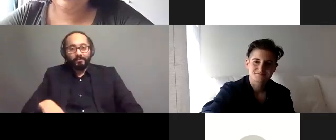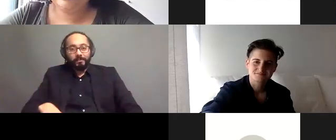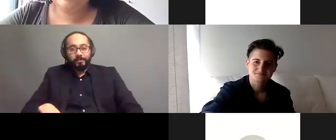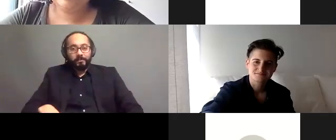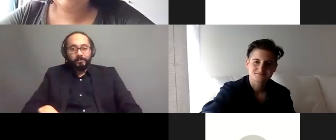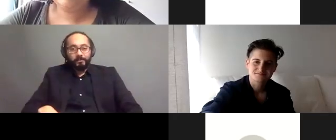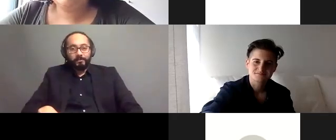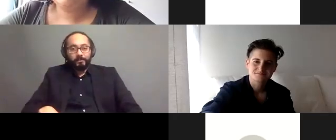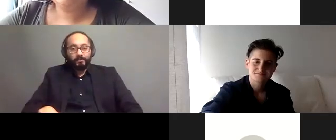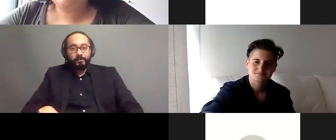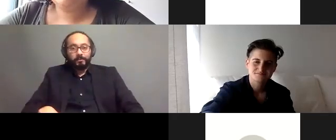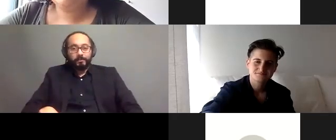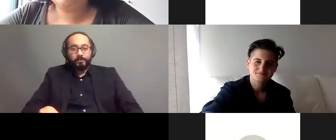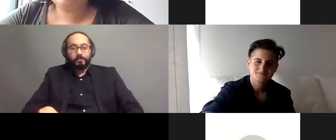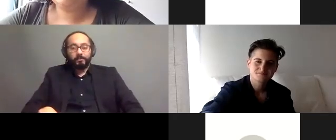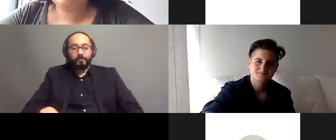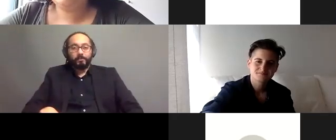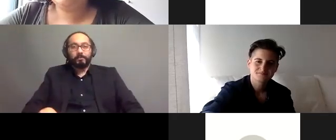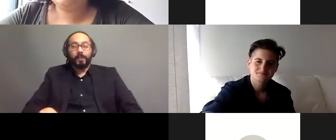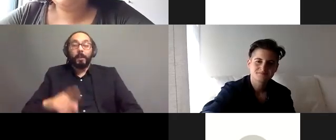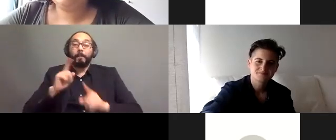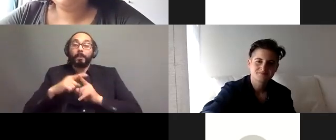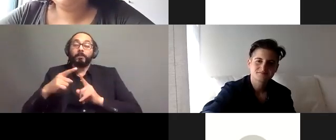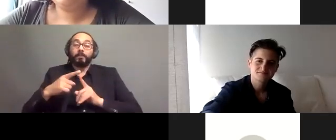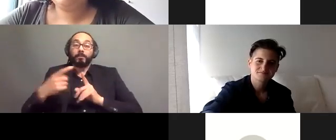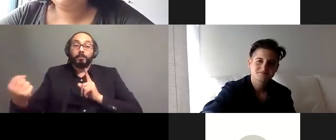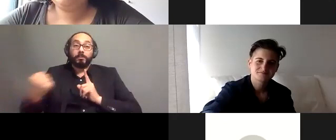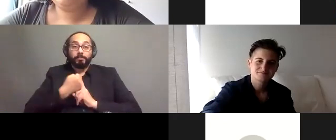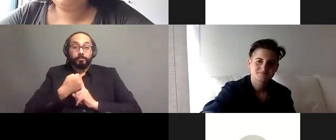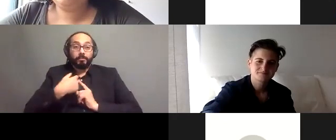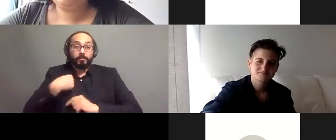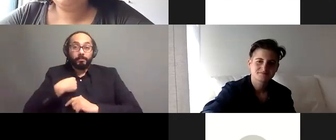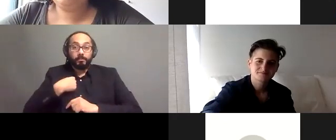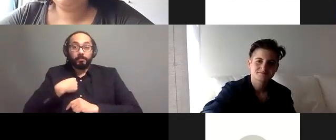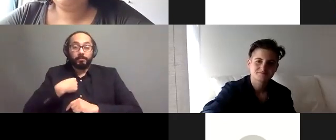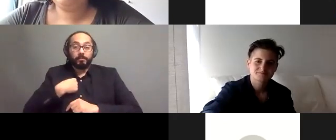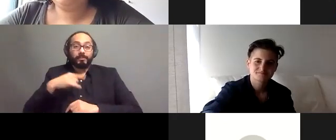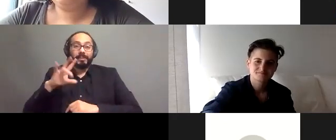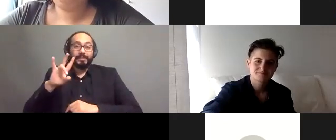Yeah, I mean, direct impact, 7 gigs and festivals were canceled.